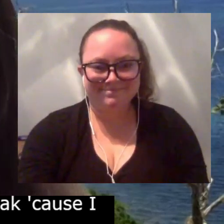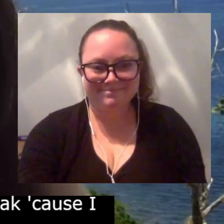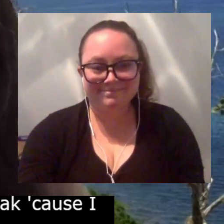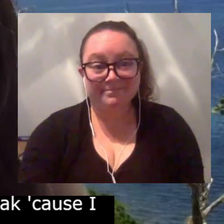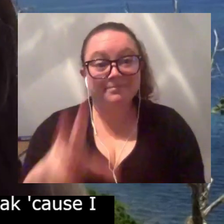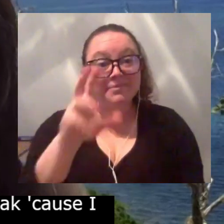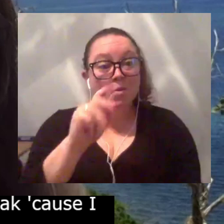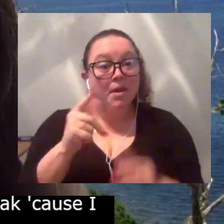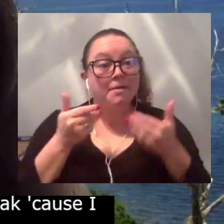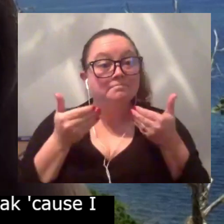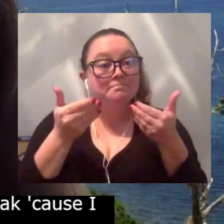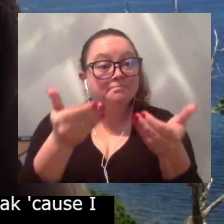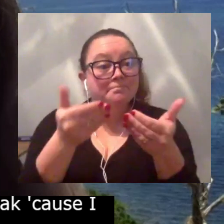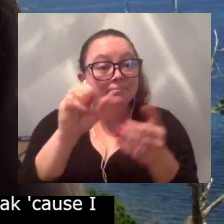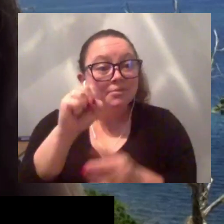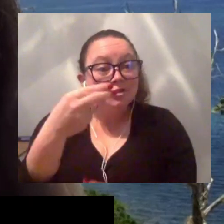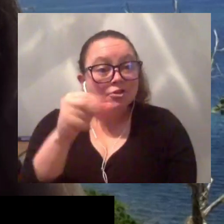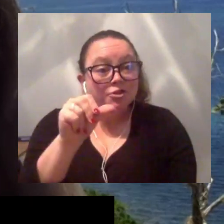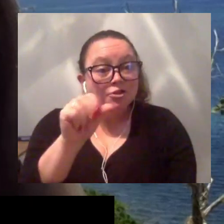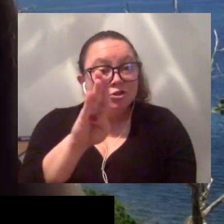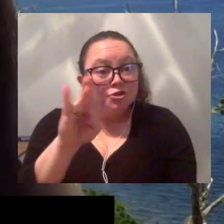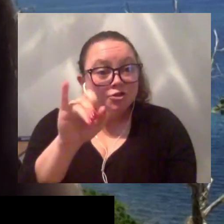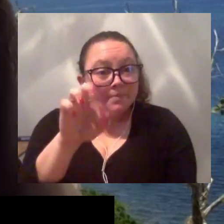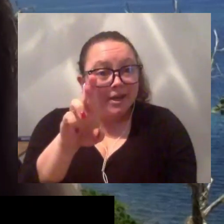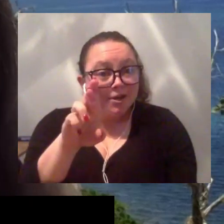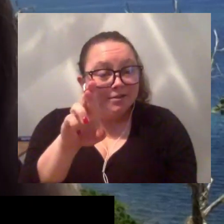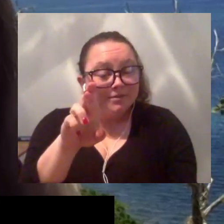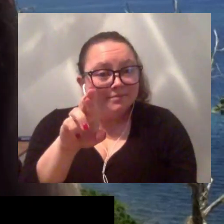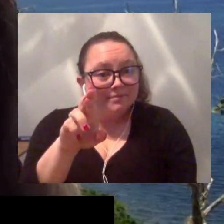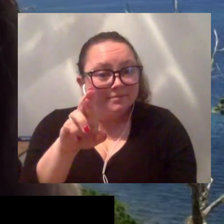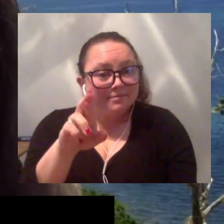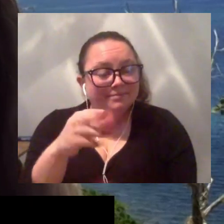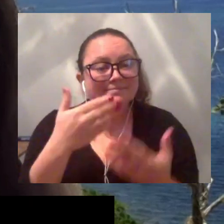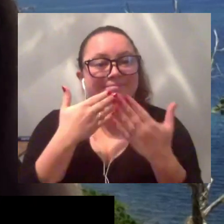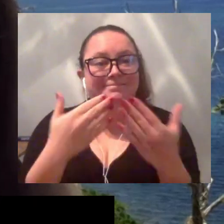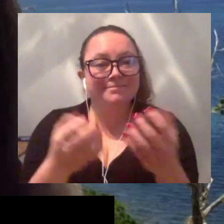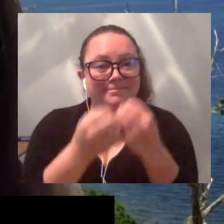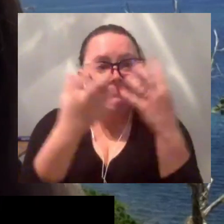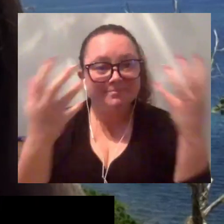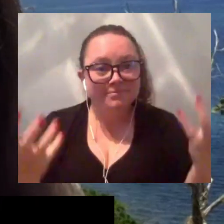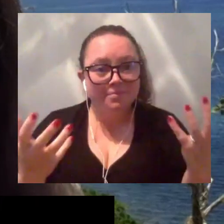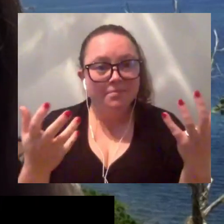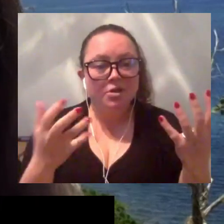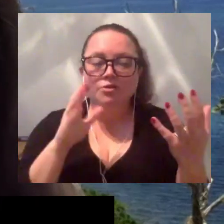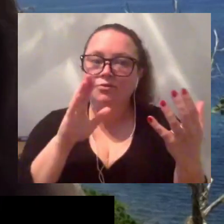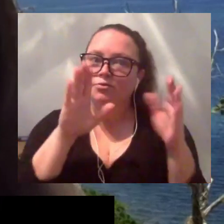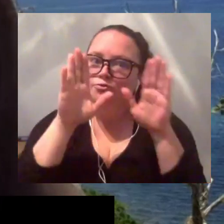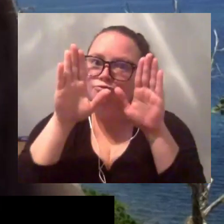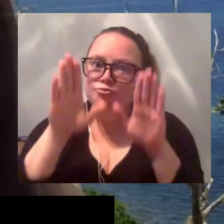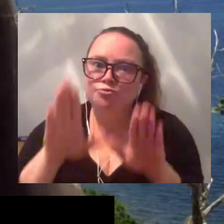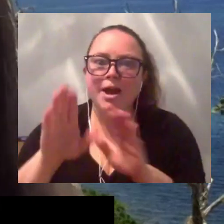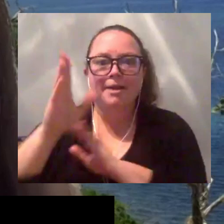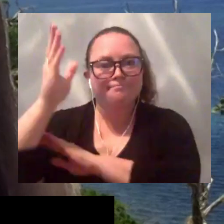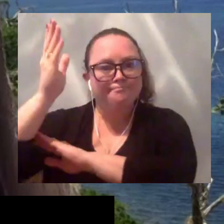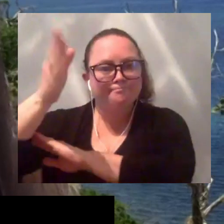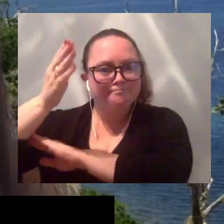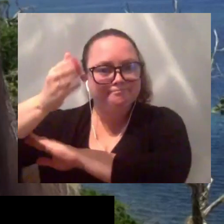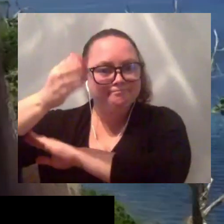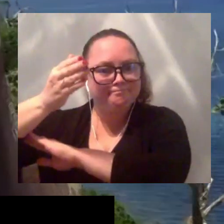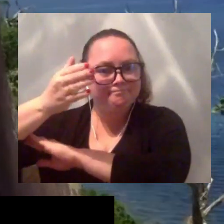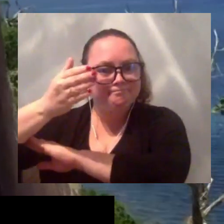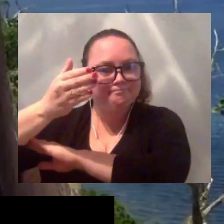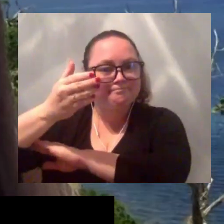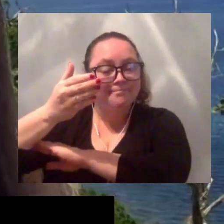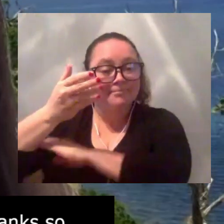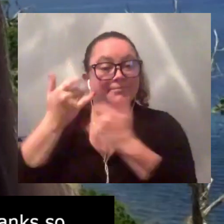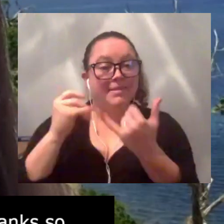Shabir, we'll take, Gunilla, thanks so much for your great talk. I just want to